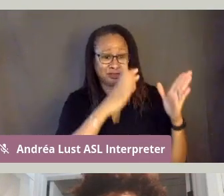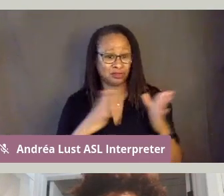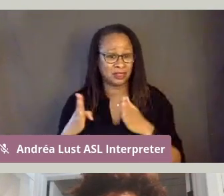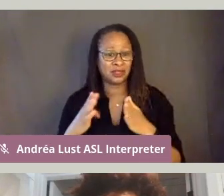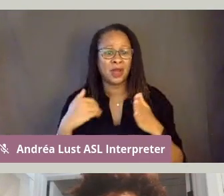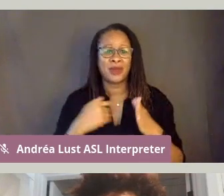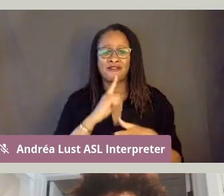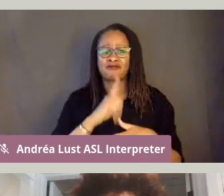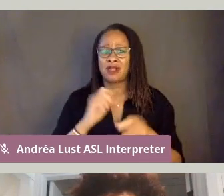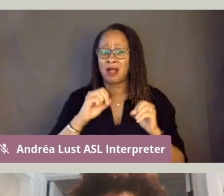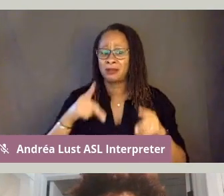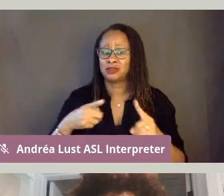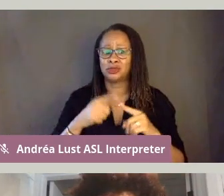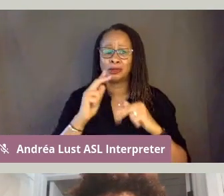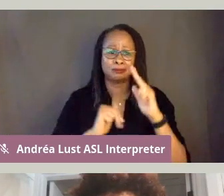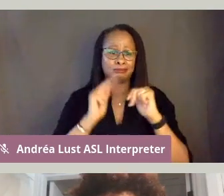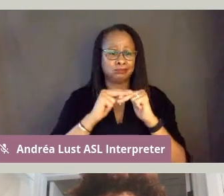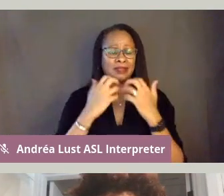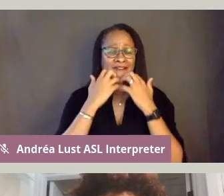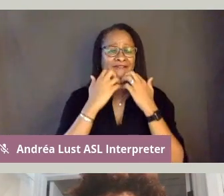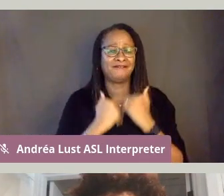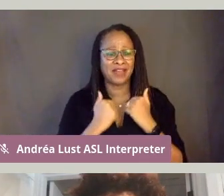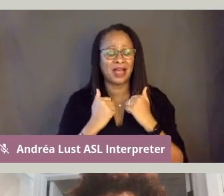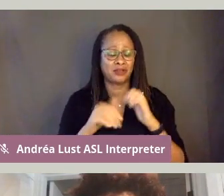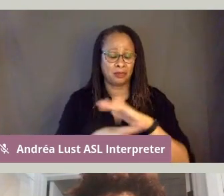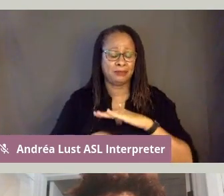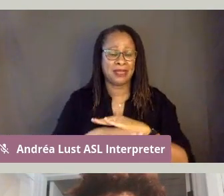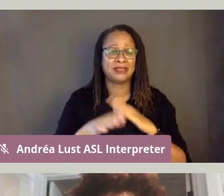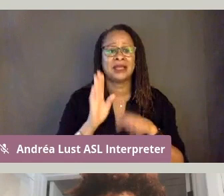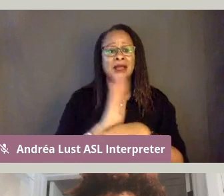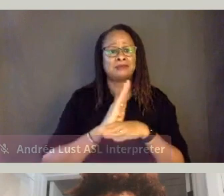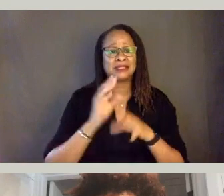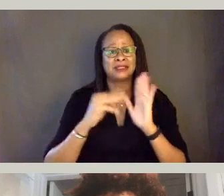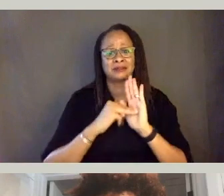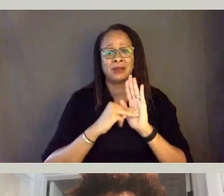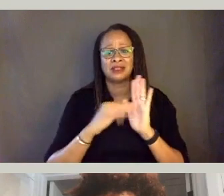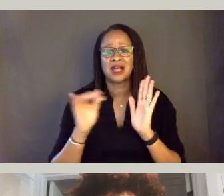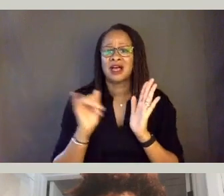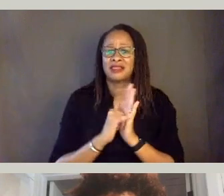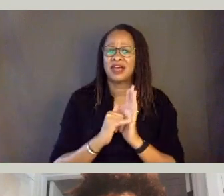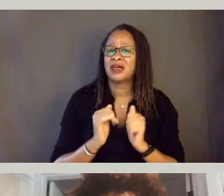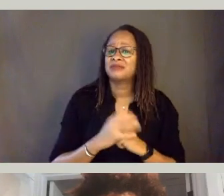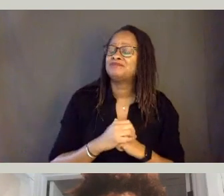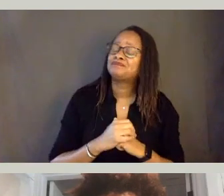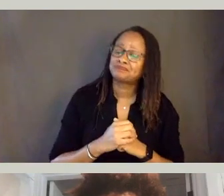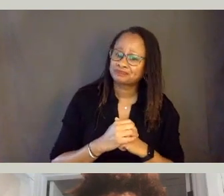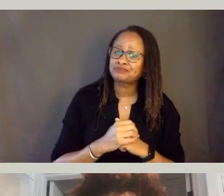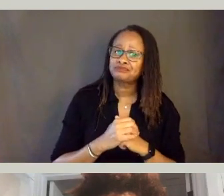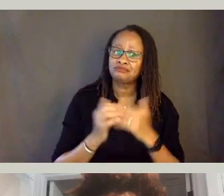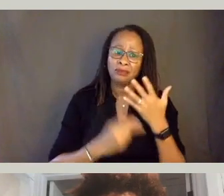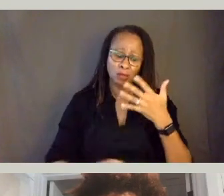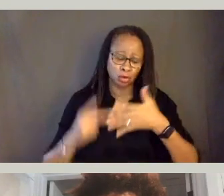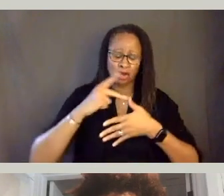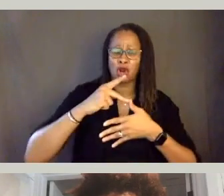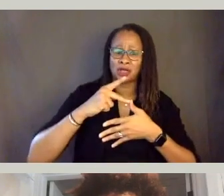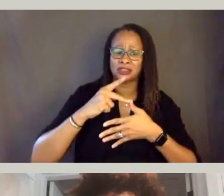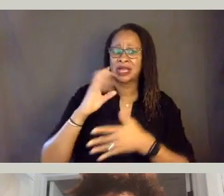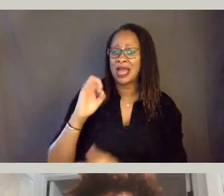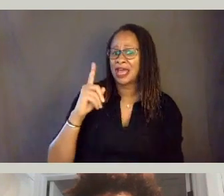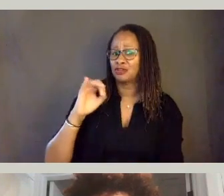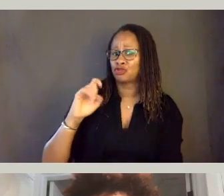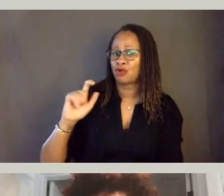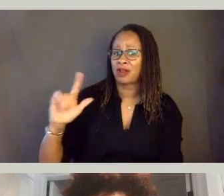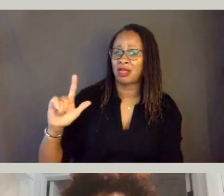to build values-based business models that prioritize editorial